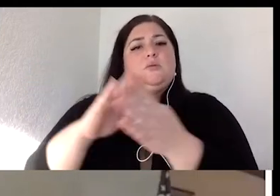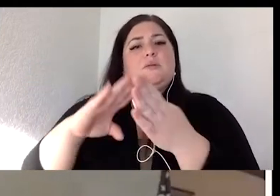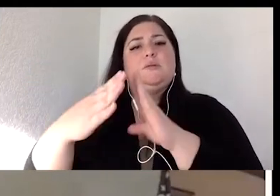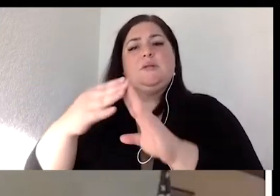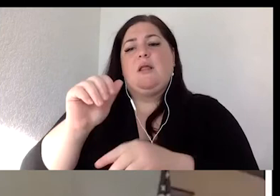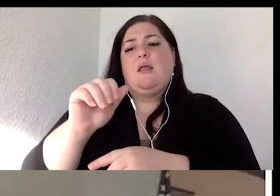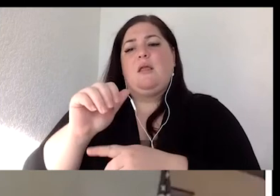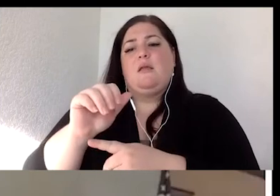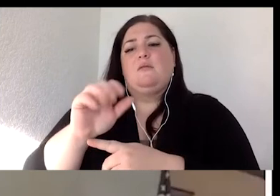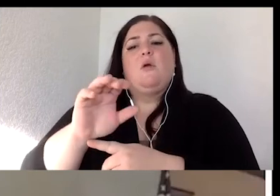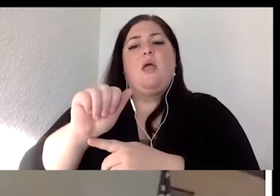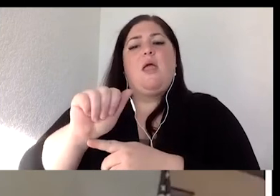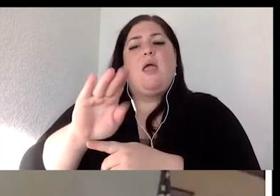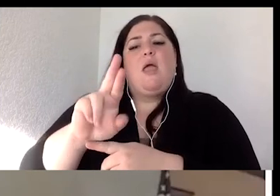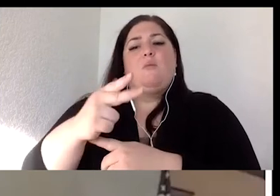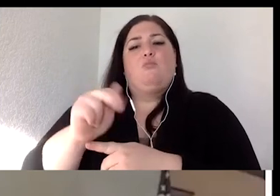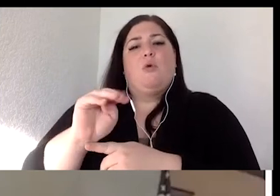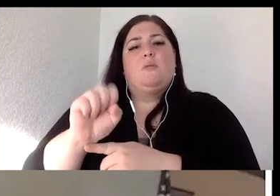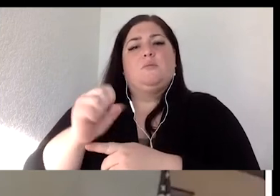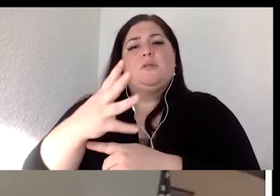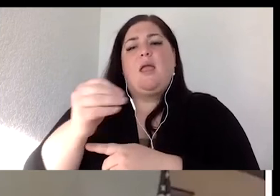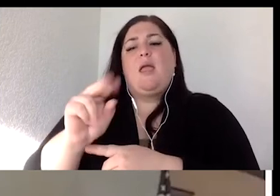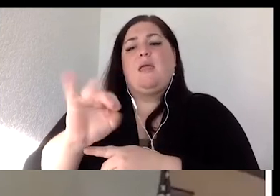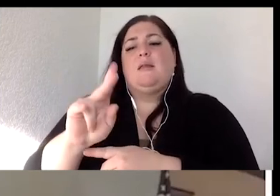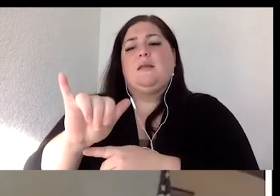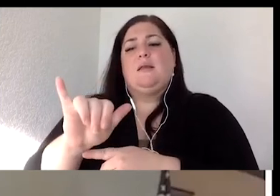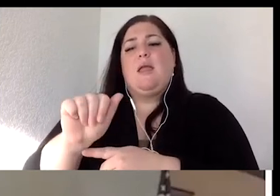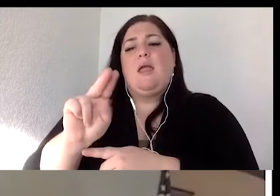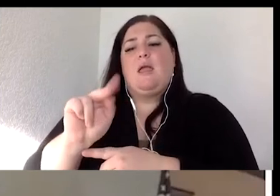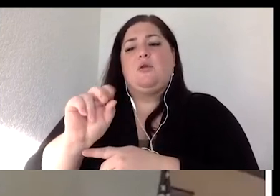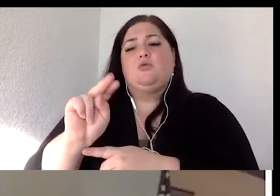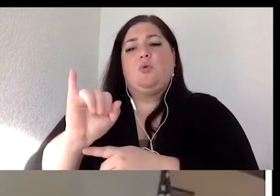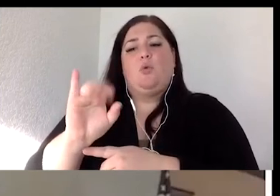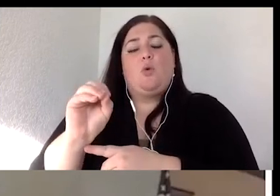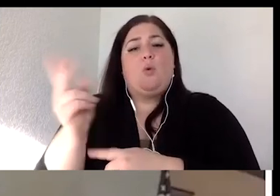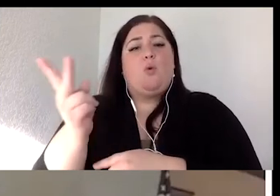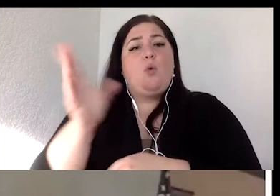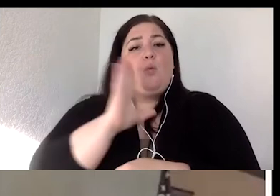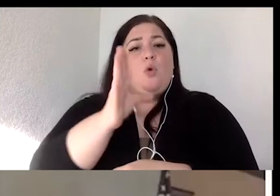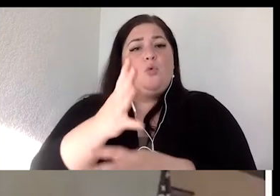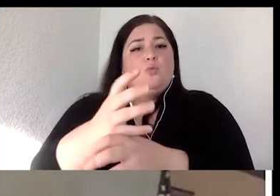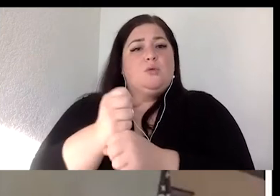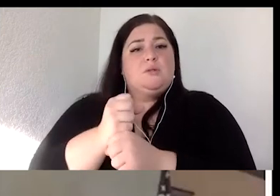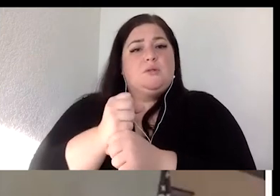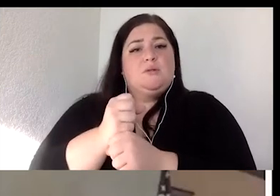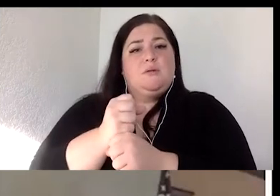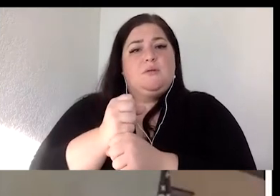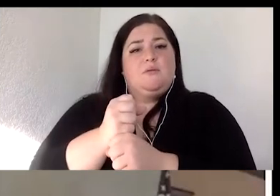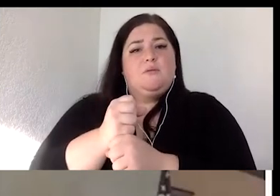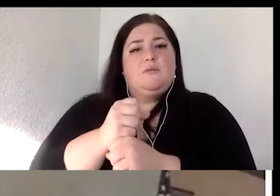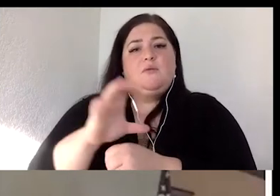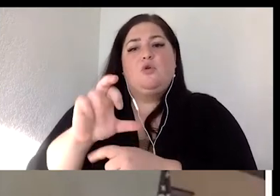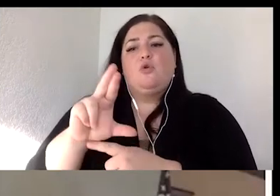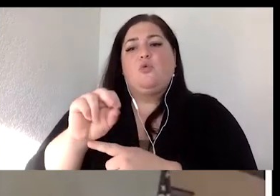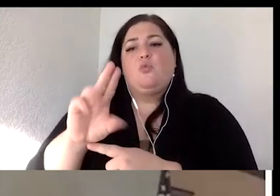Abrams and Nickie Antonio, who are about to receive the Croucher Family Award, but